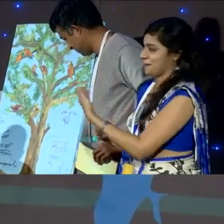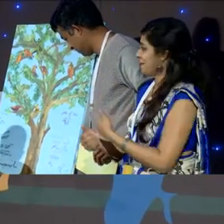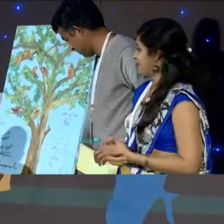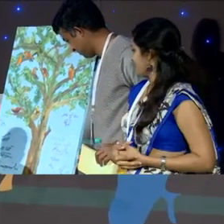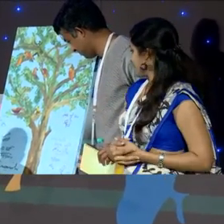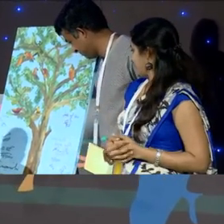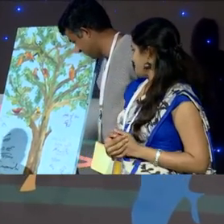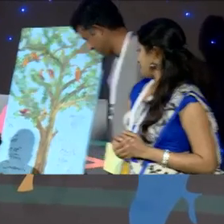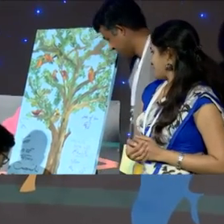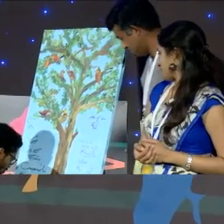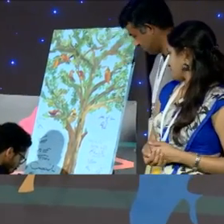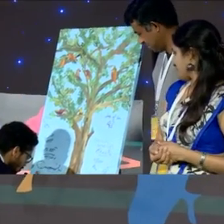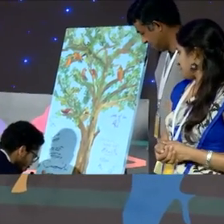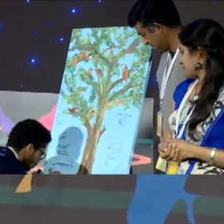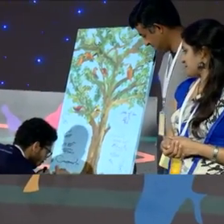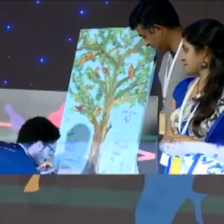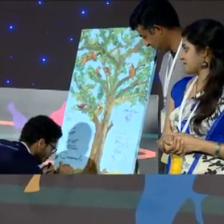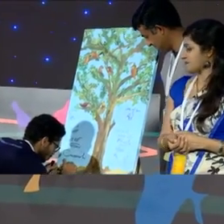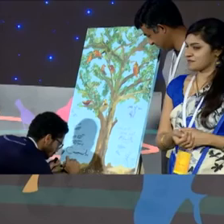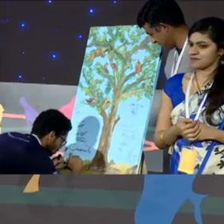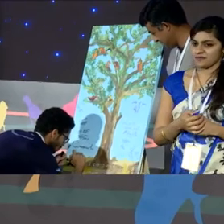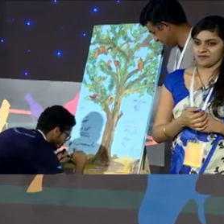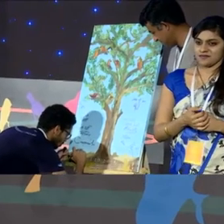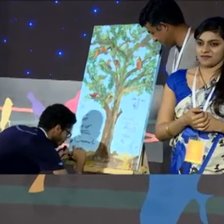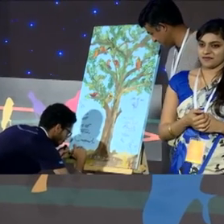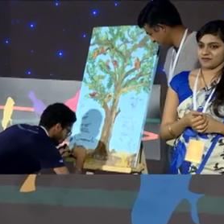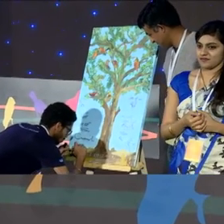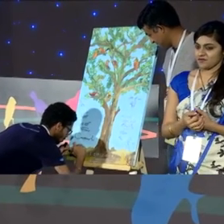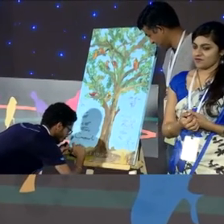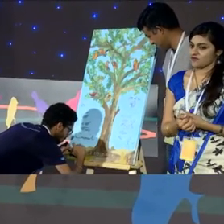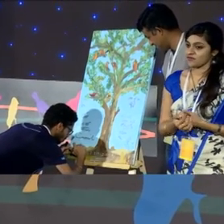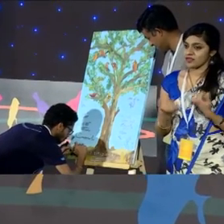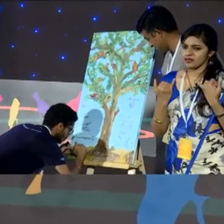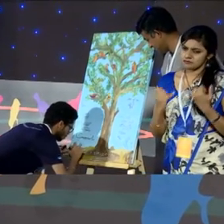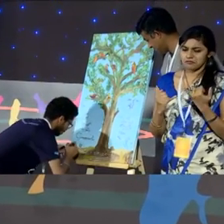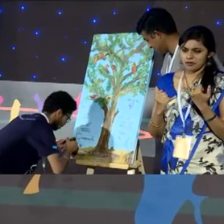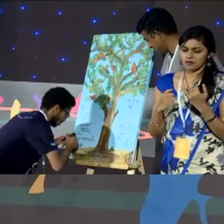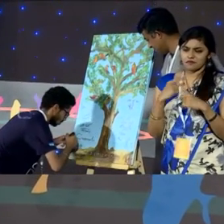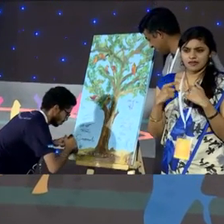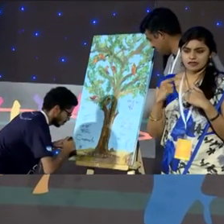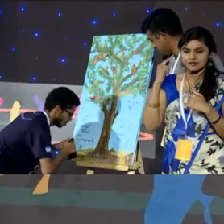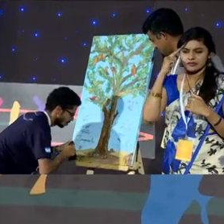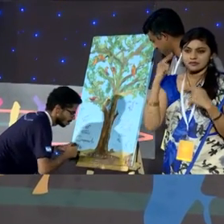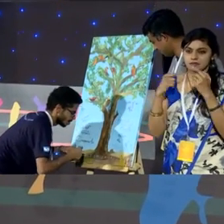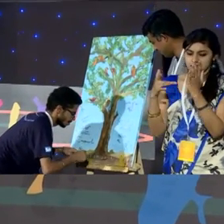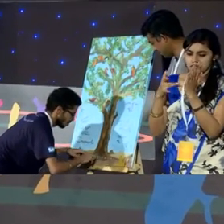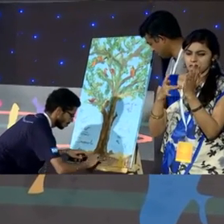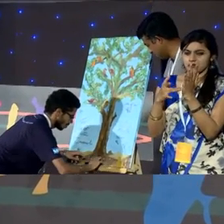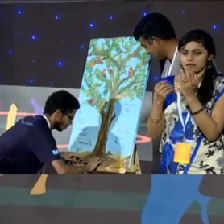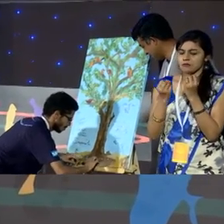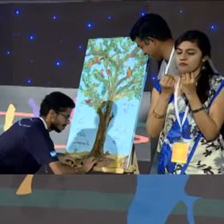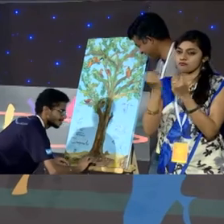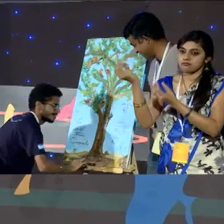when we talk about technology, I know we get a lot of information nowadays, right? They're on